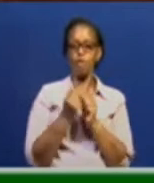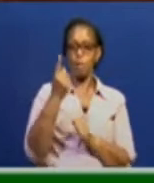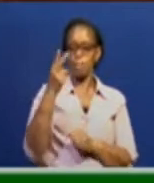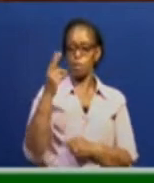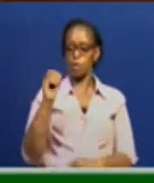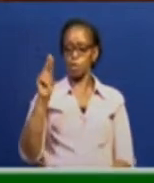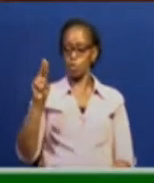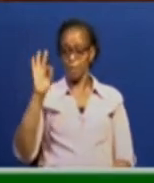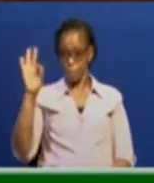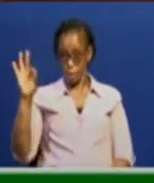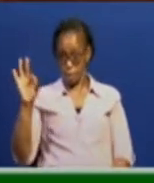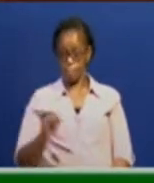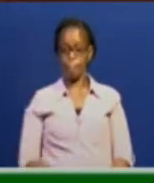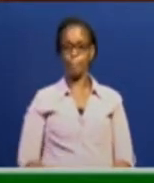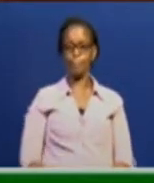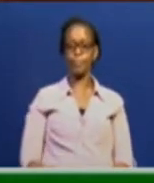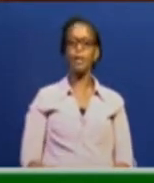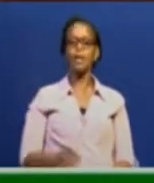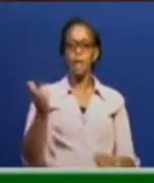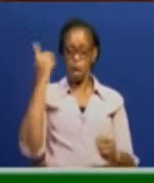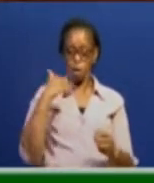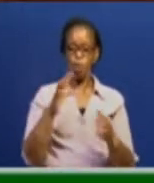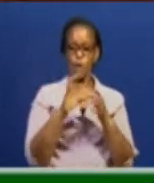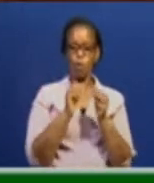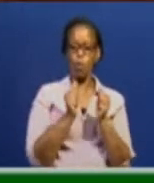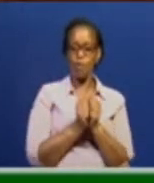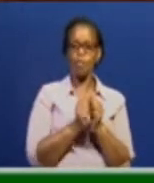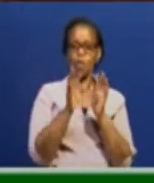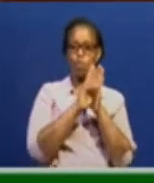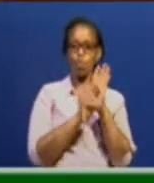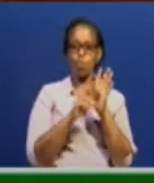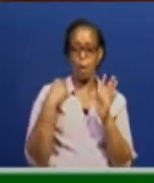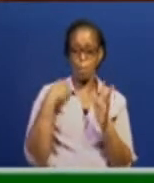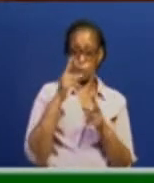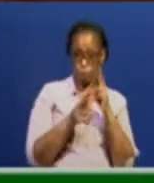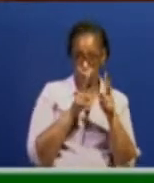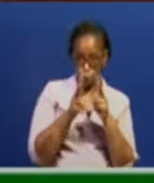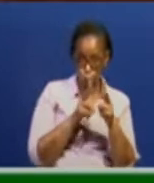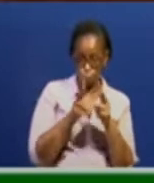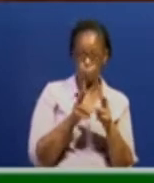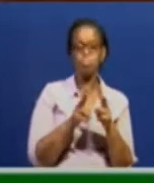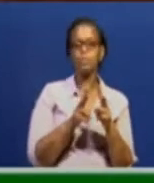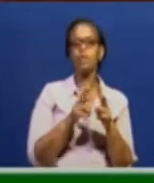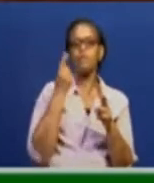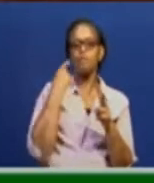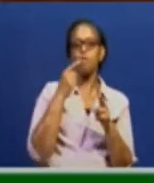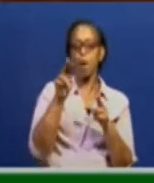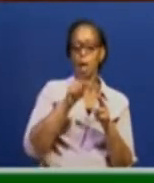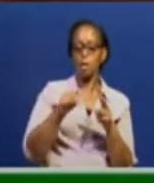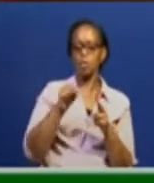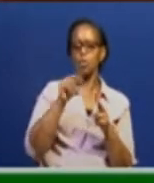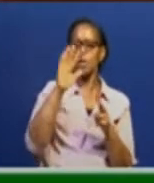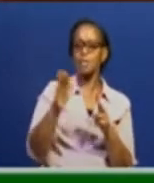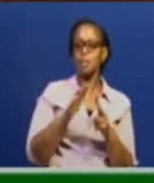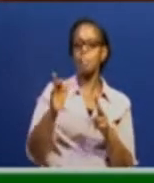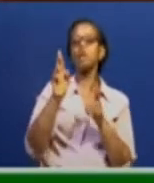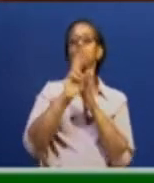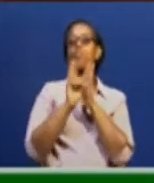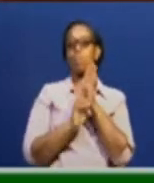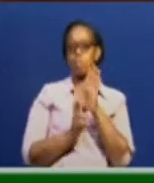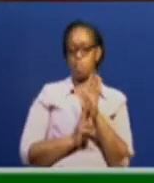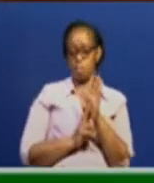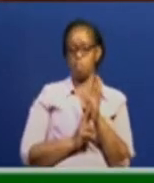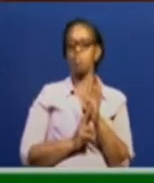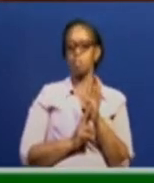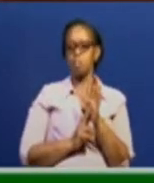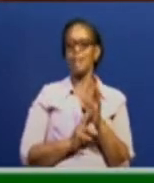2023. Therefore, pursuant to the provisions of Standing Order 22 of the National Assembly Standing Orders